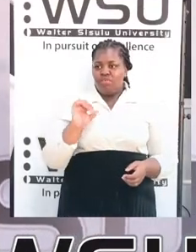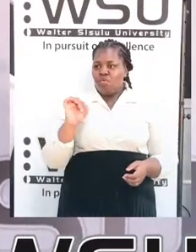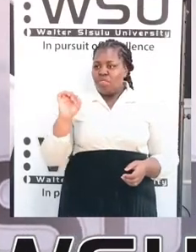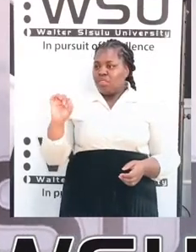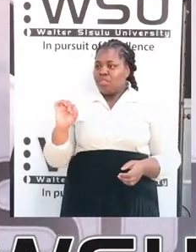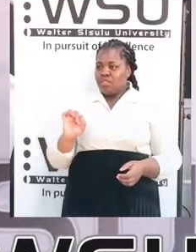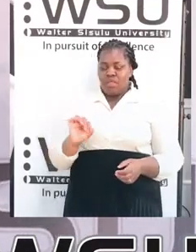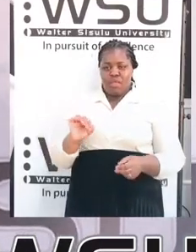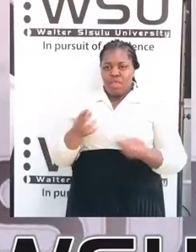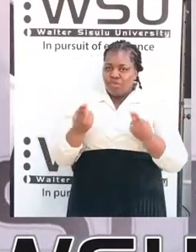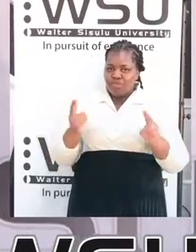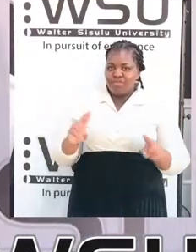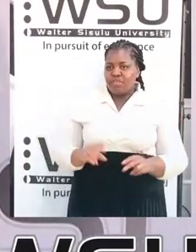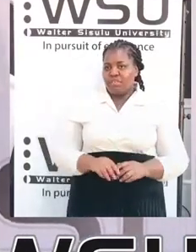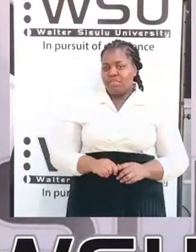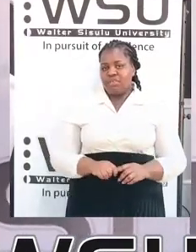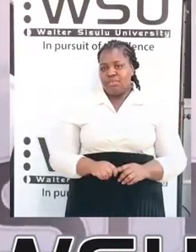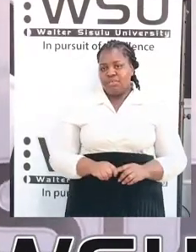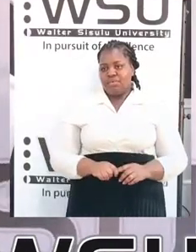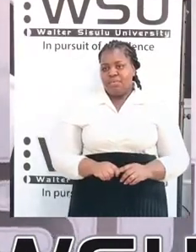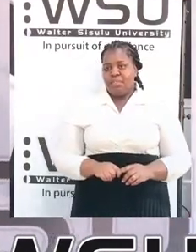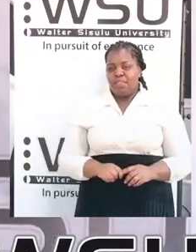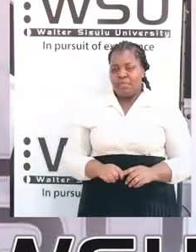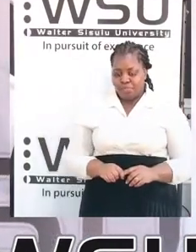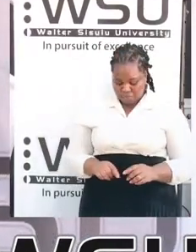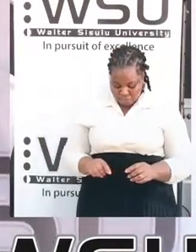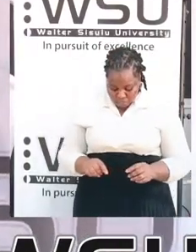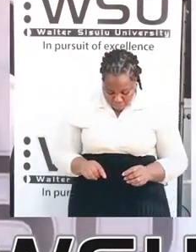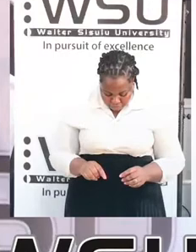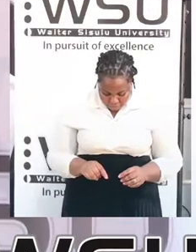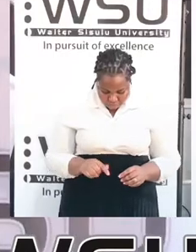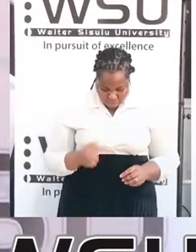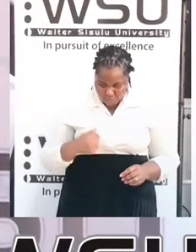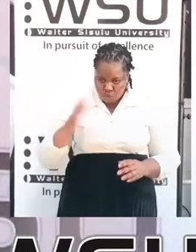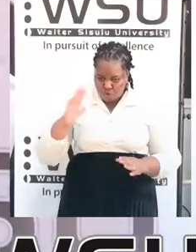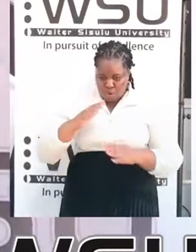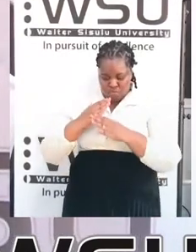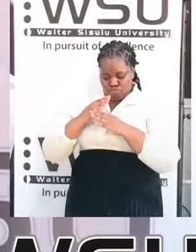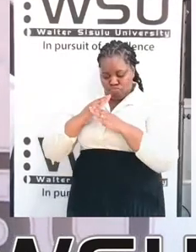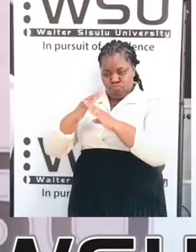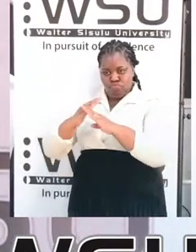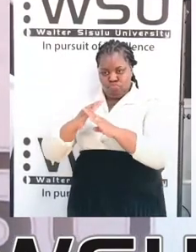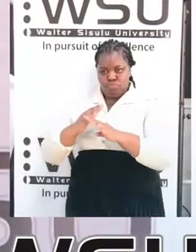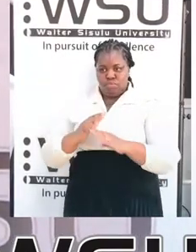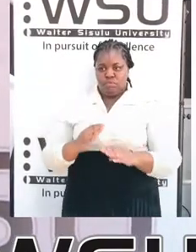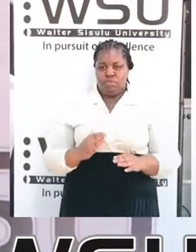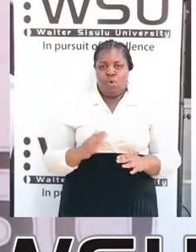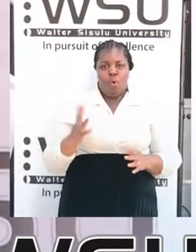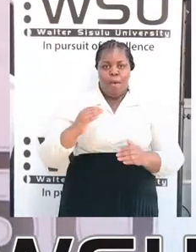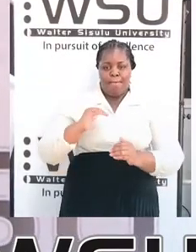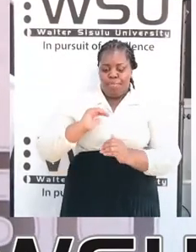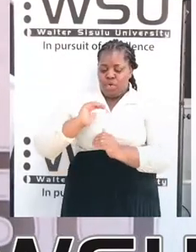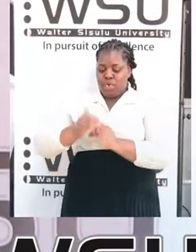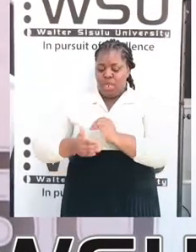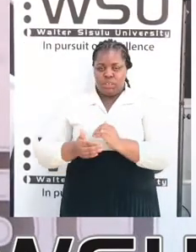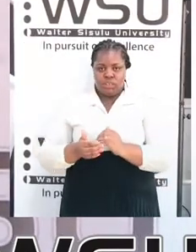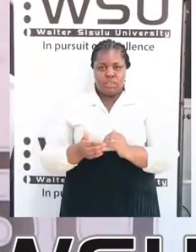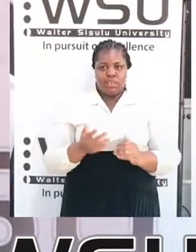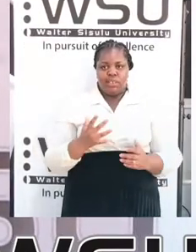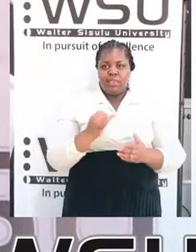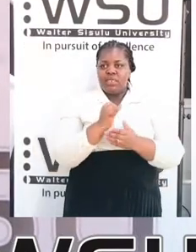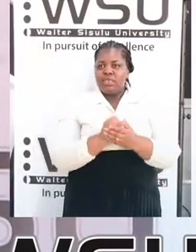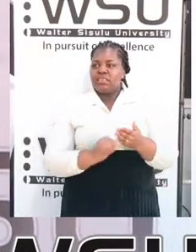own institution and thus do not defend it or its name individually